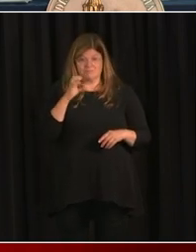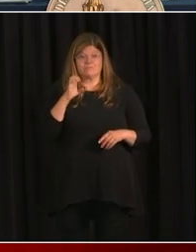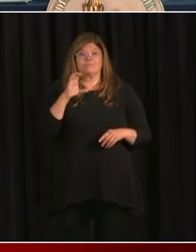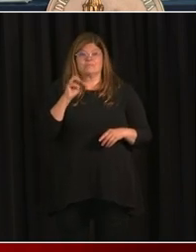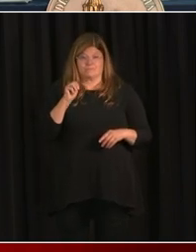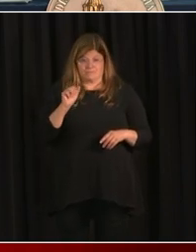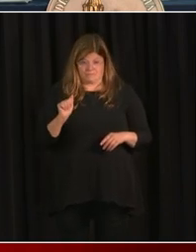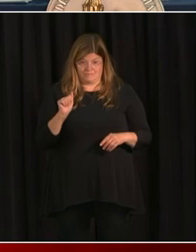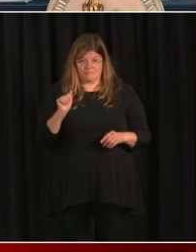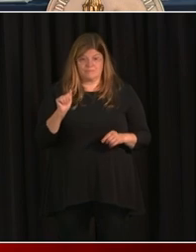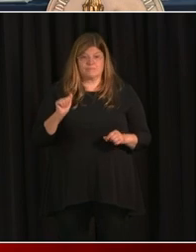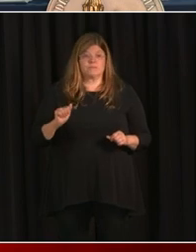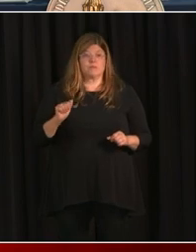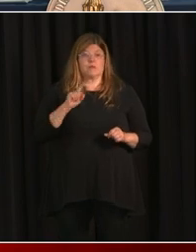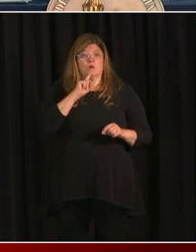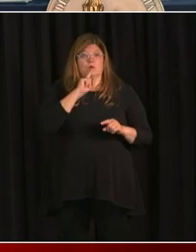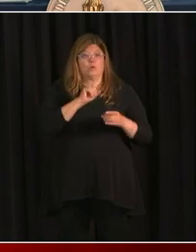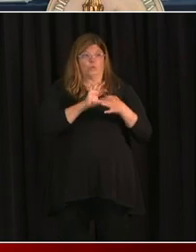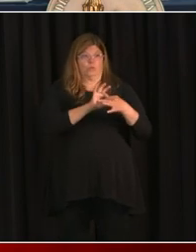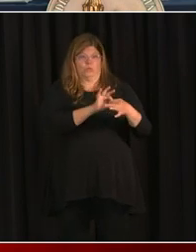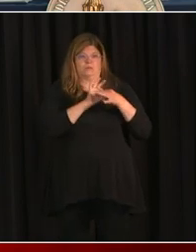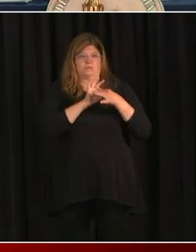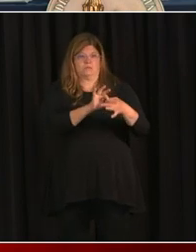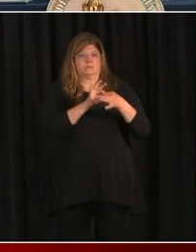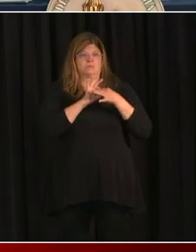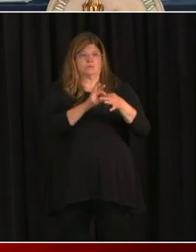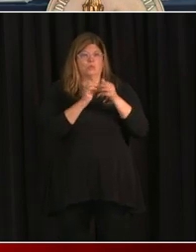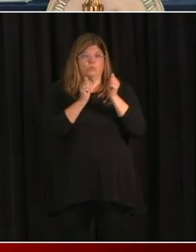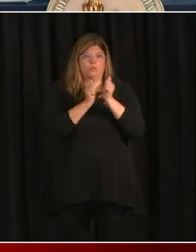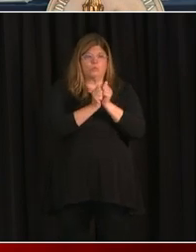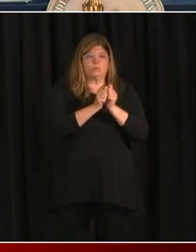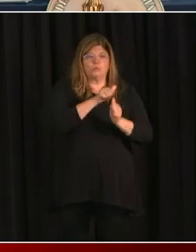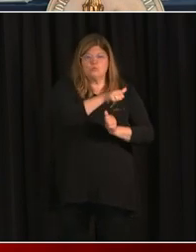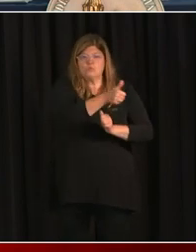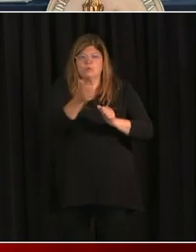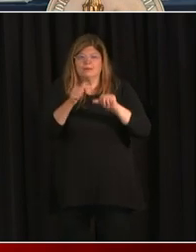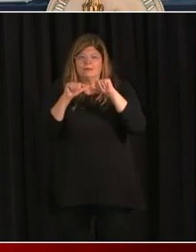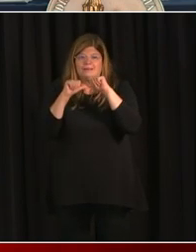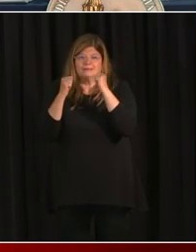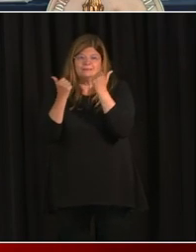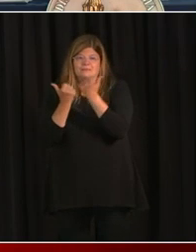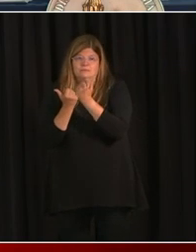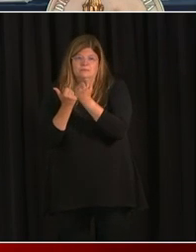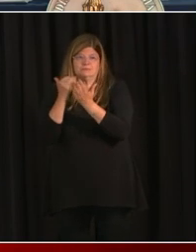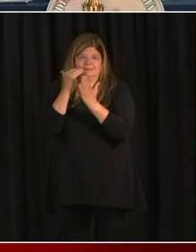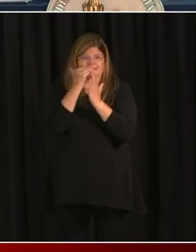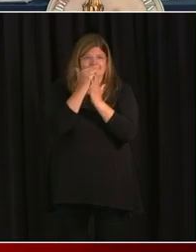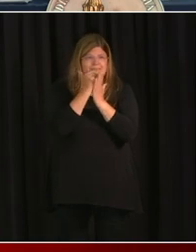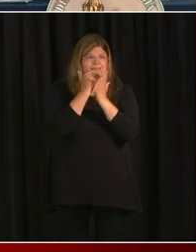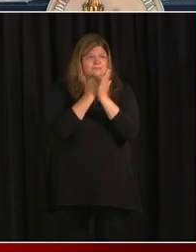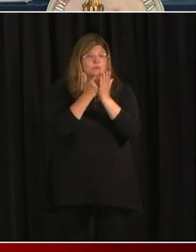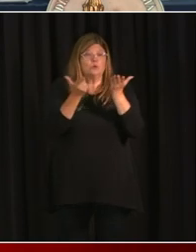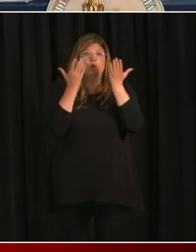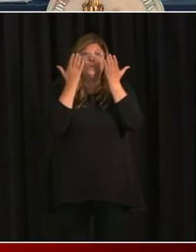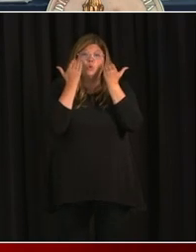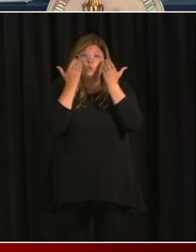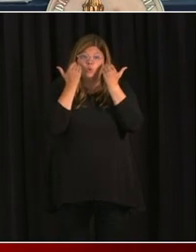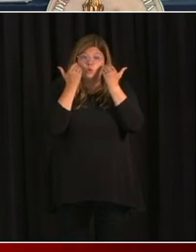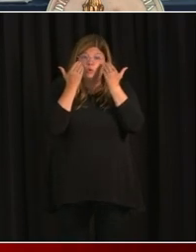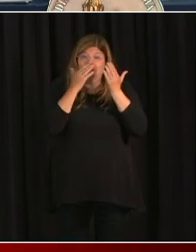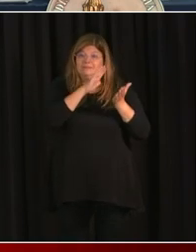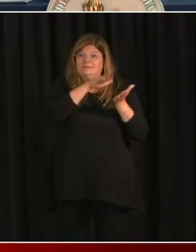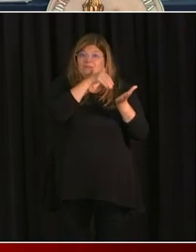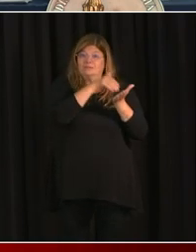agencies. So we are providing a list of cooling centers that will open today. If